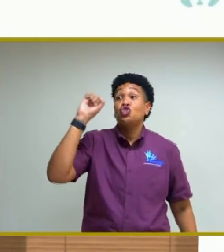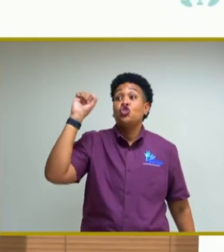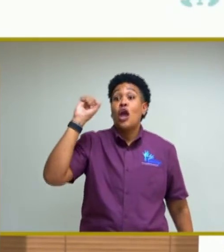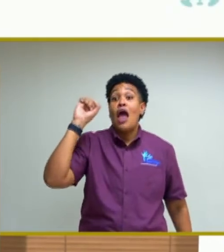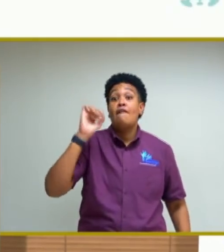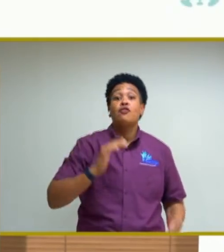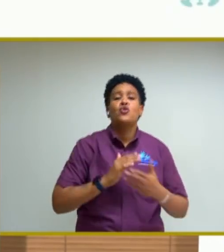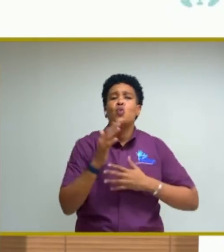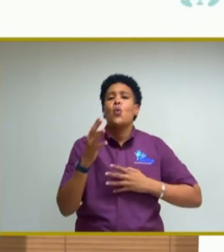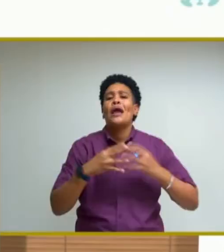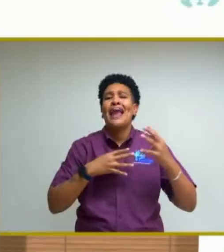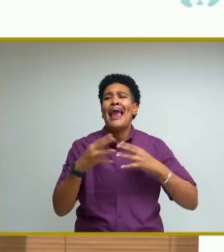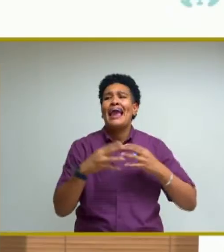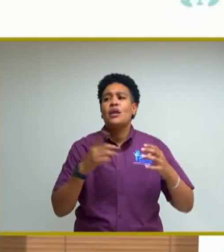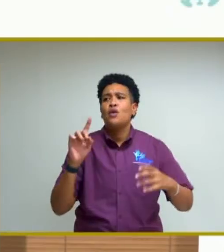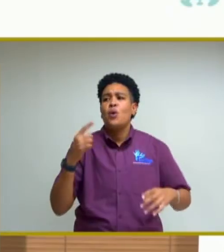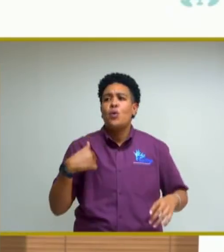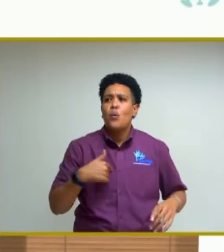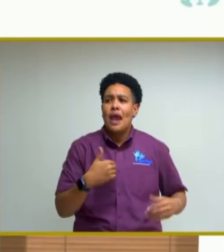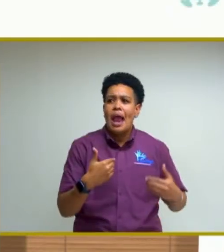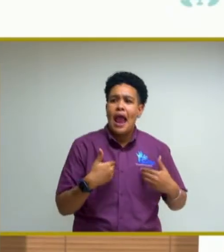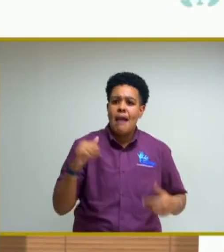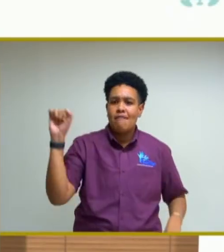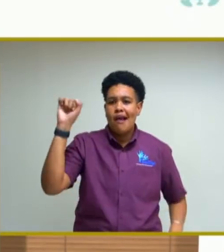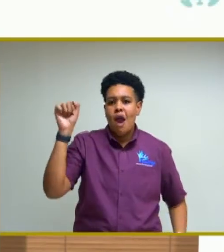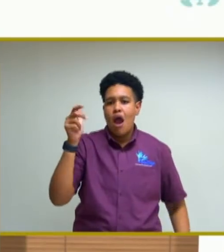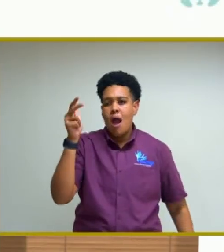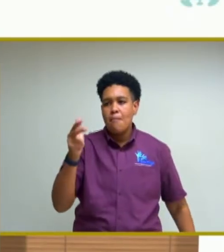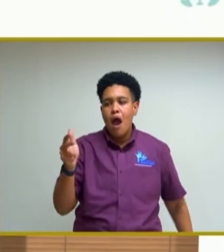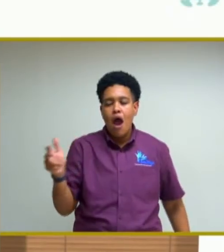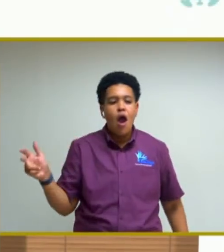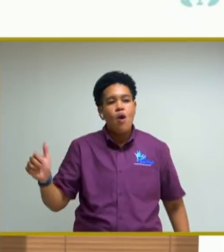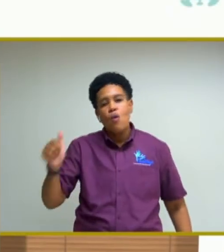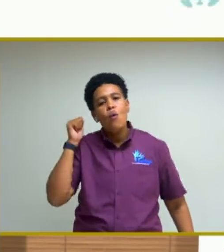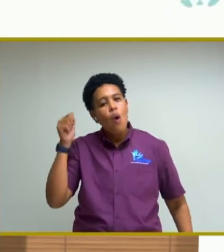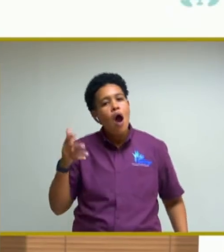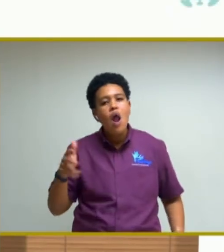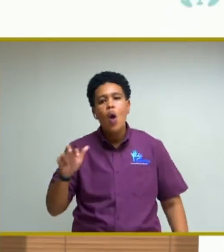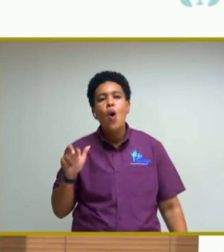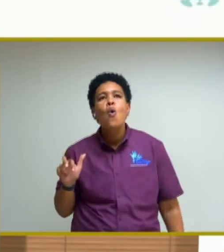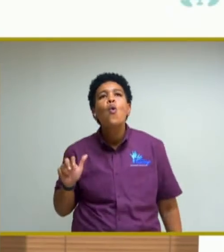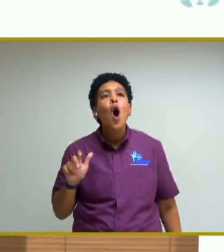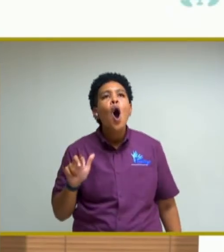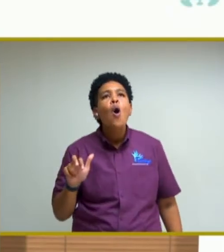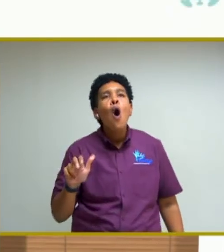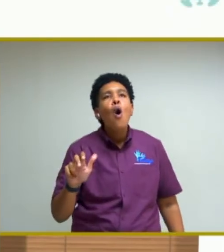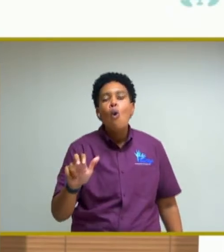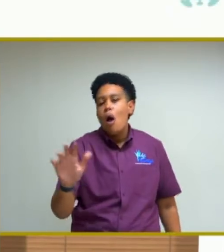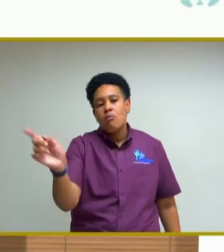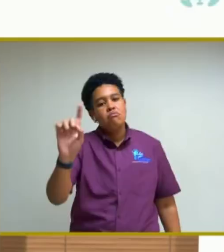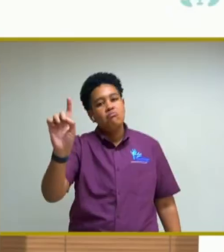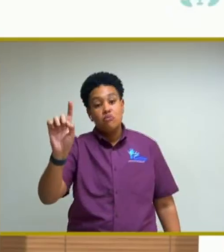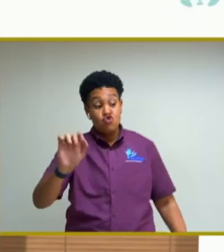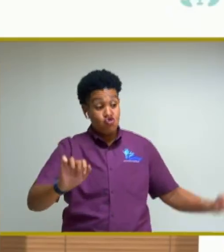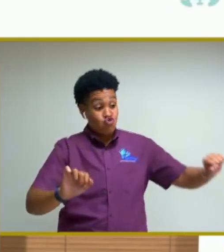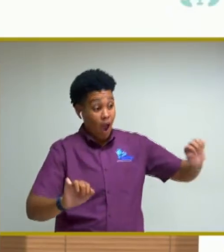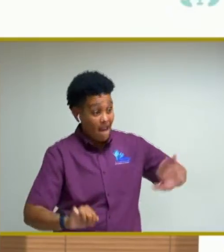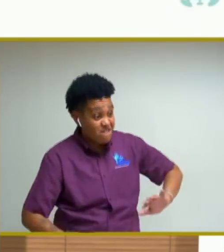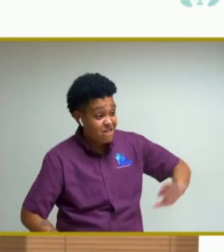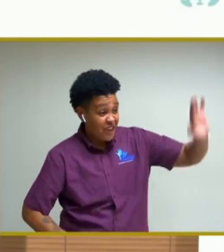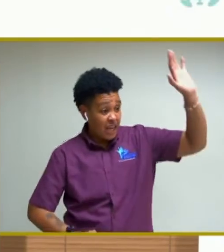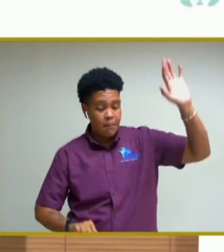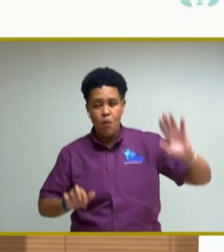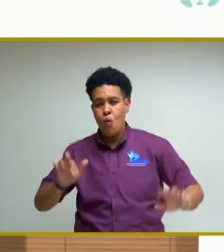drive-through gates where we have the car park will not allow walk-in